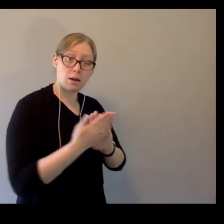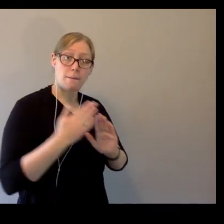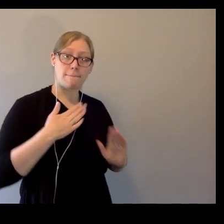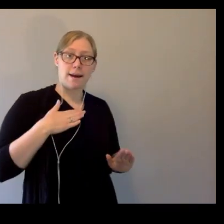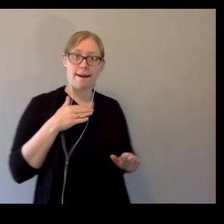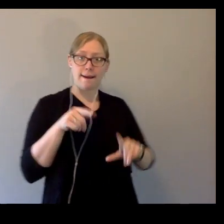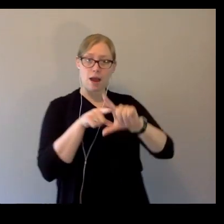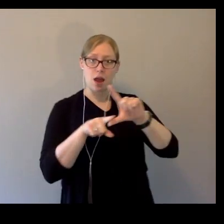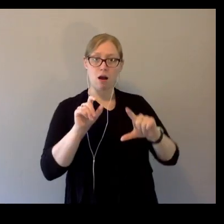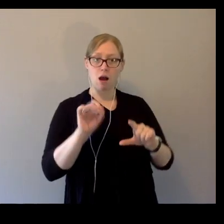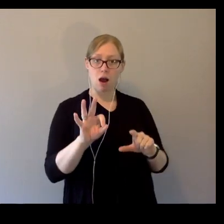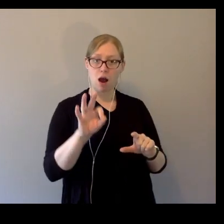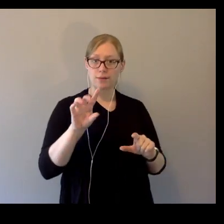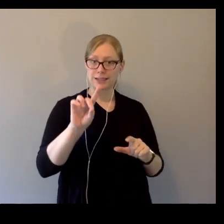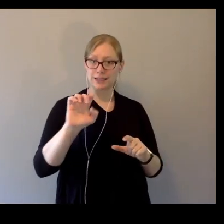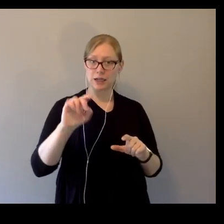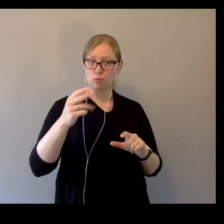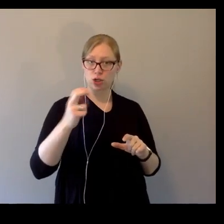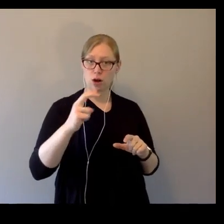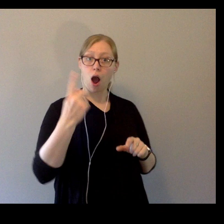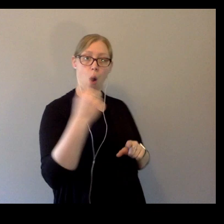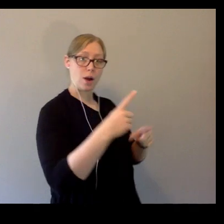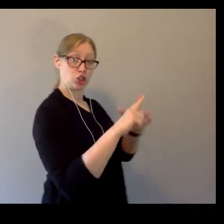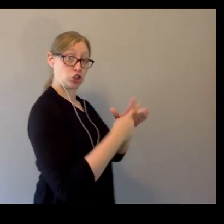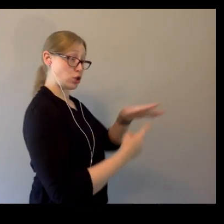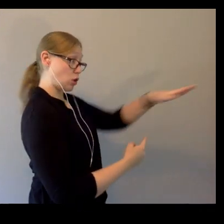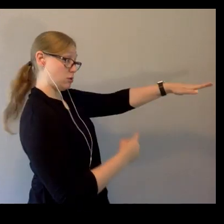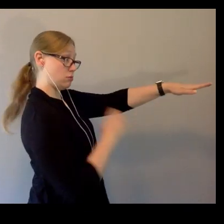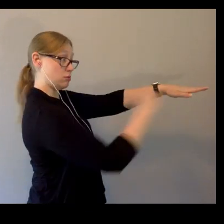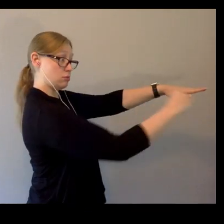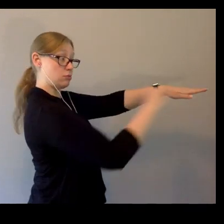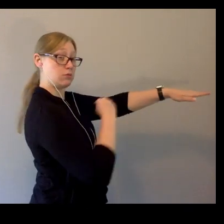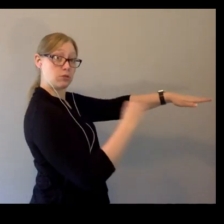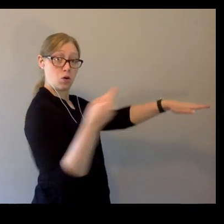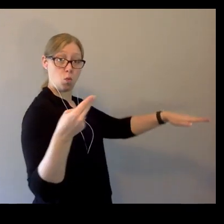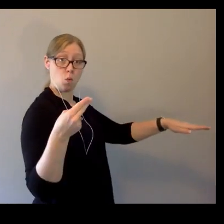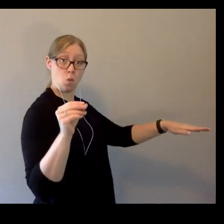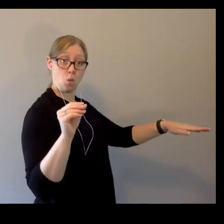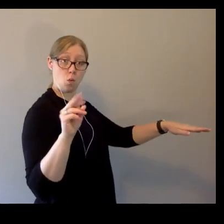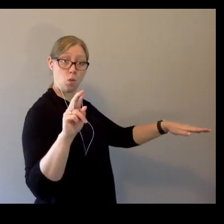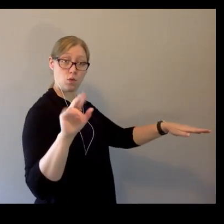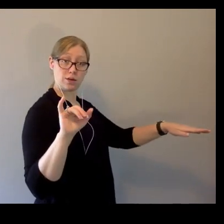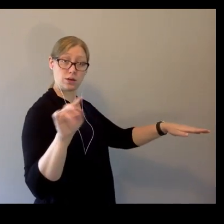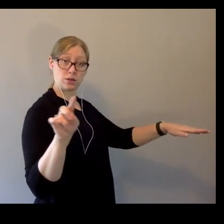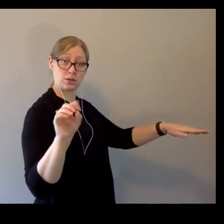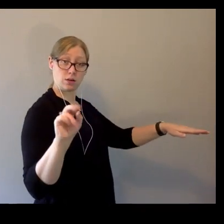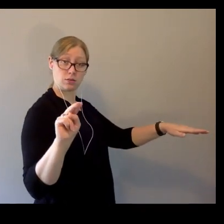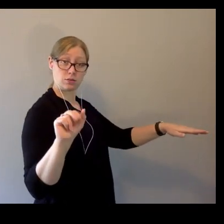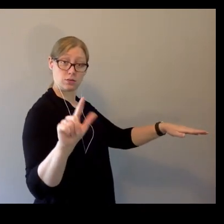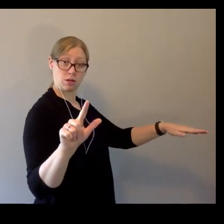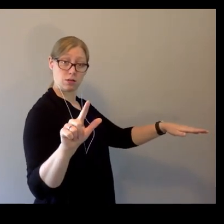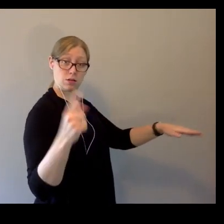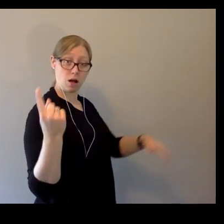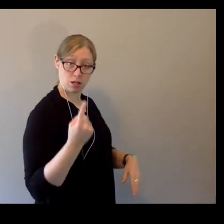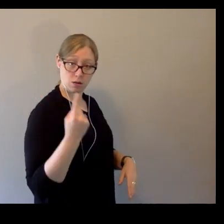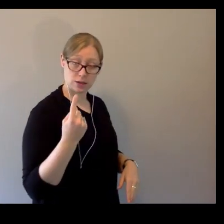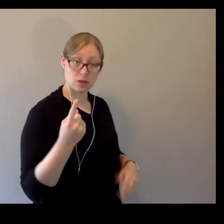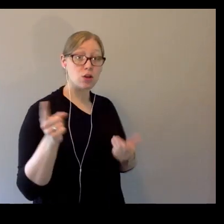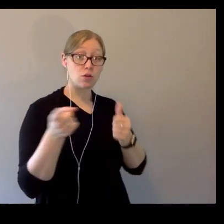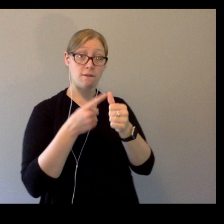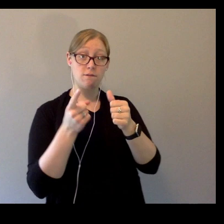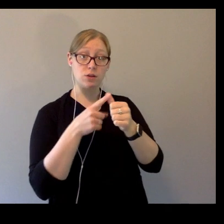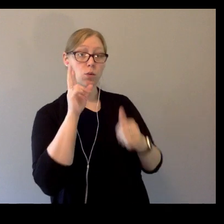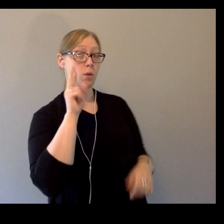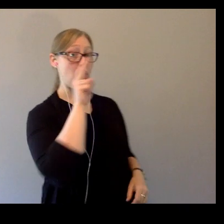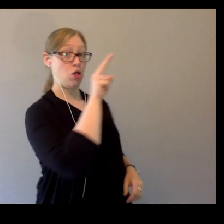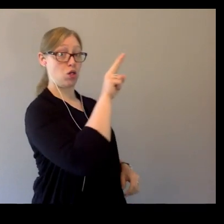So it's always from the horizontal, from looking straight ahead. So the first problem we're going to look at is an angle of elevation